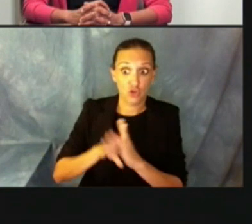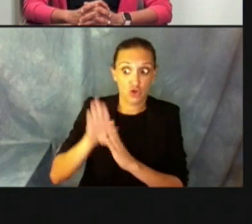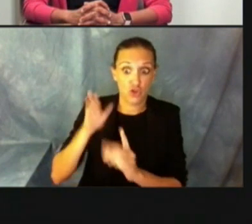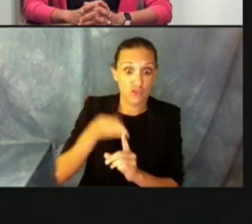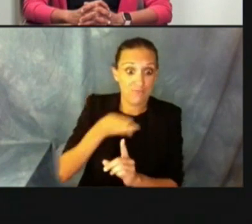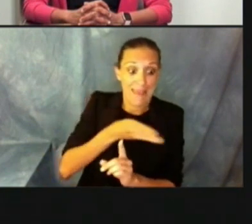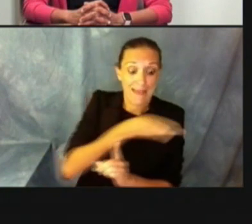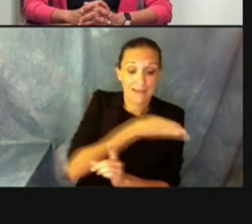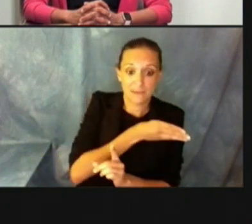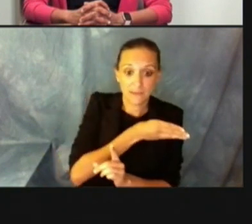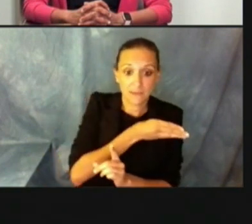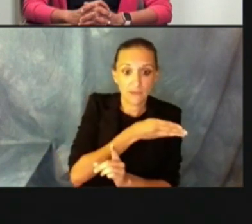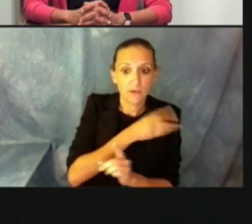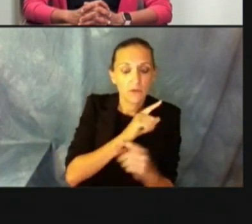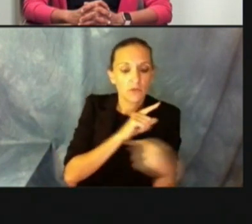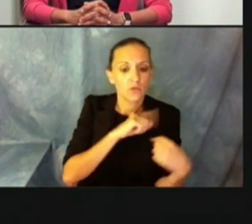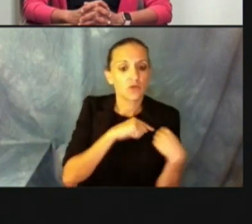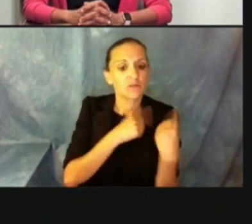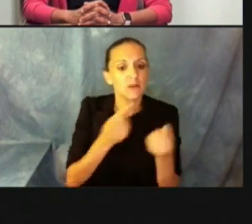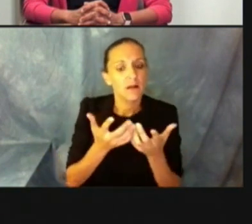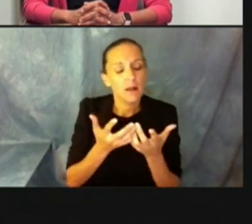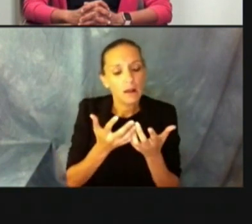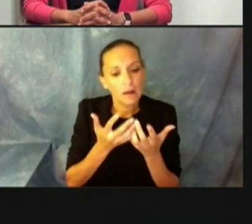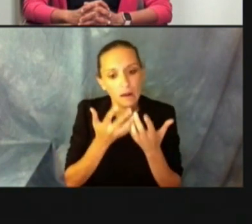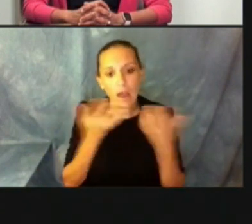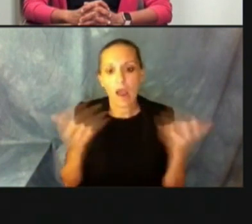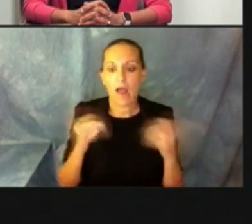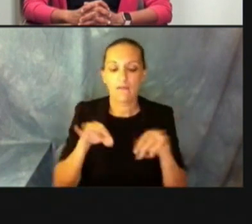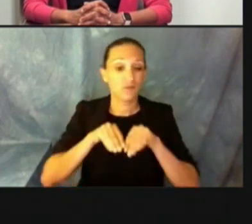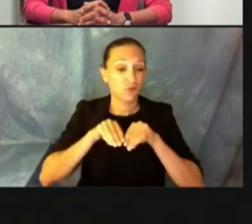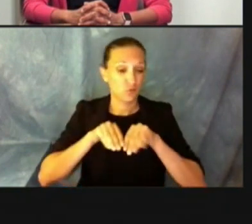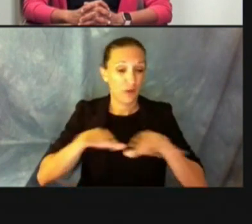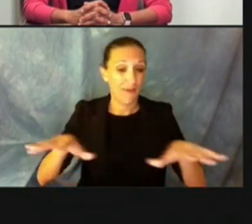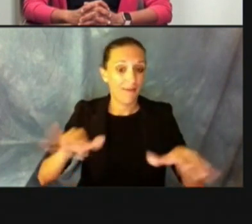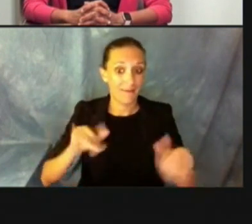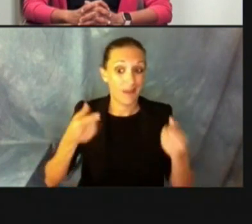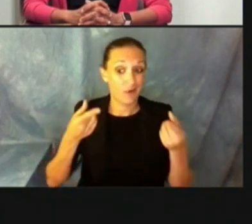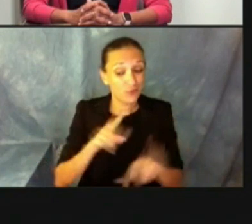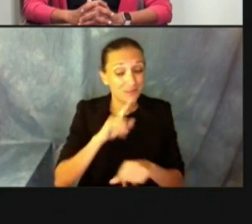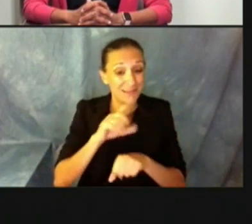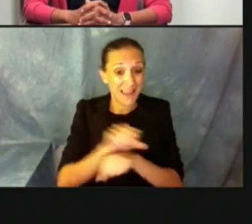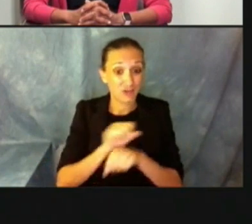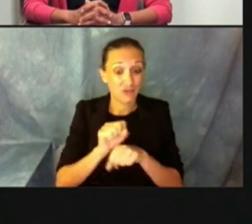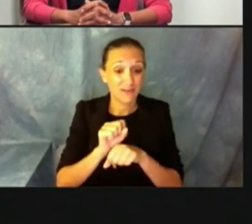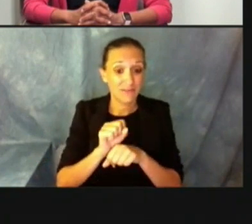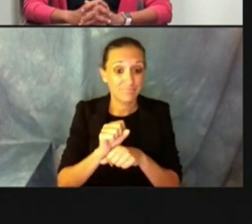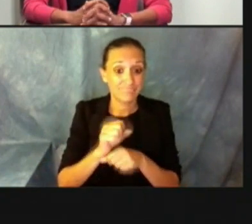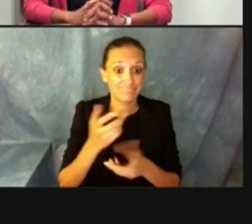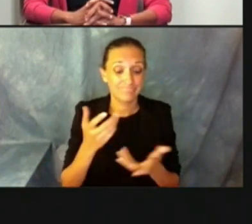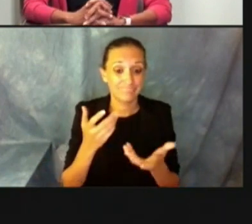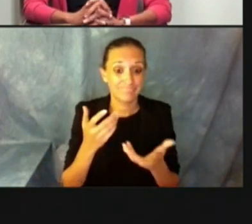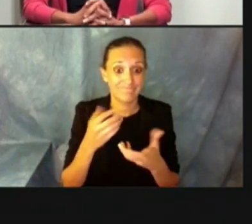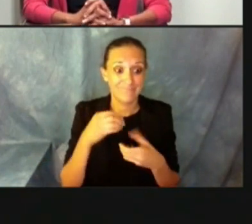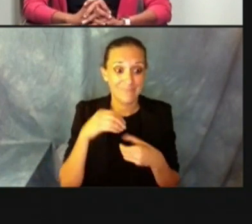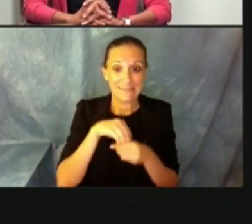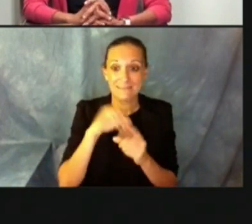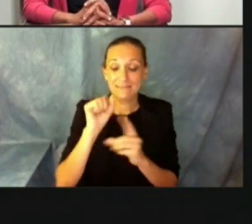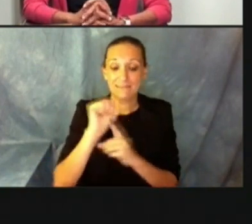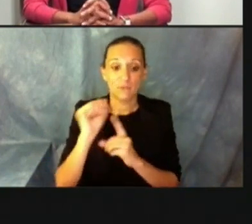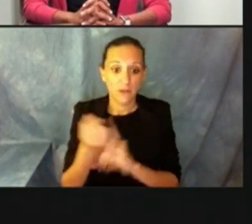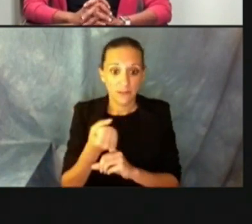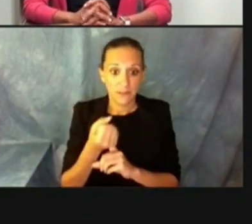been a lot of spread that occurs actually in settings that